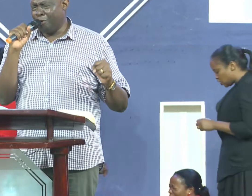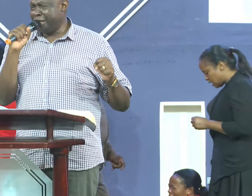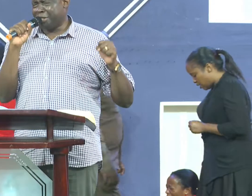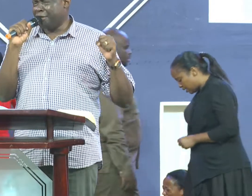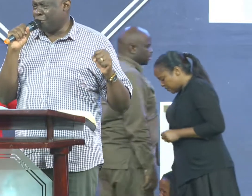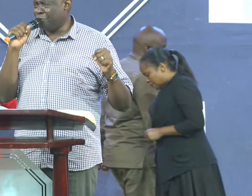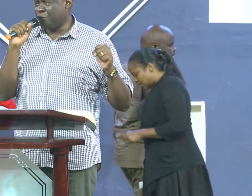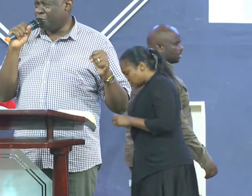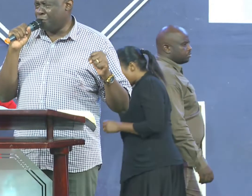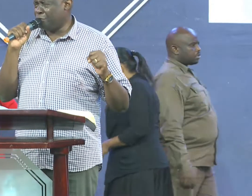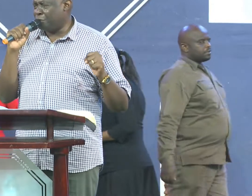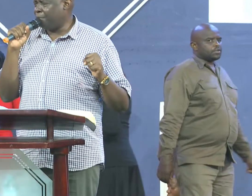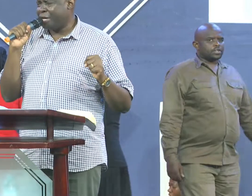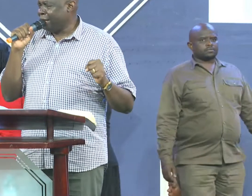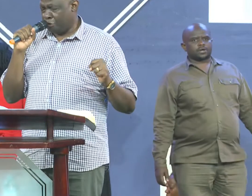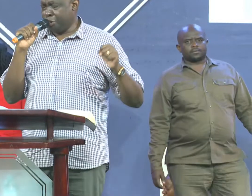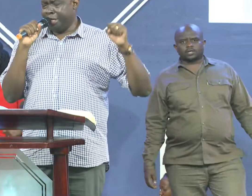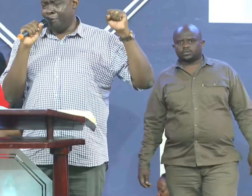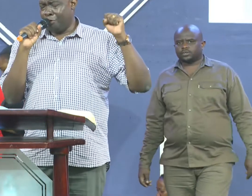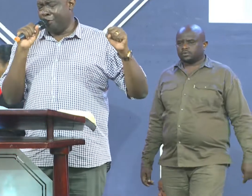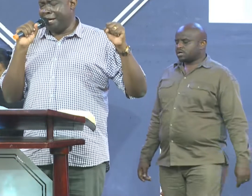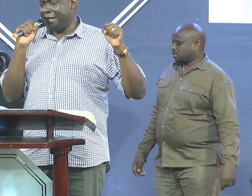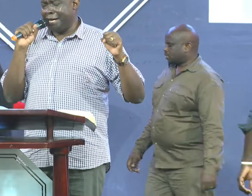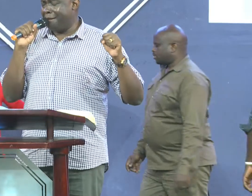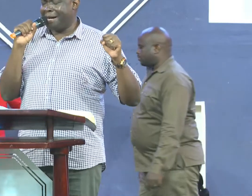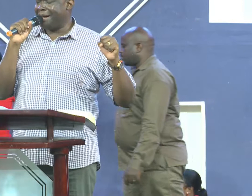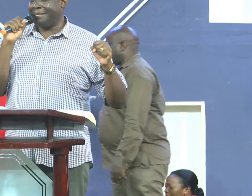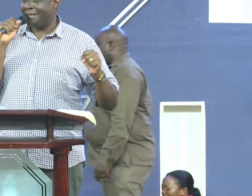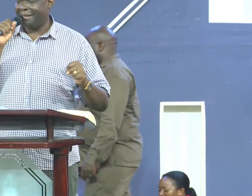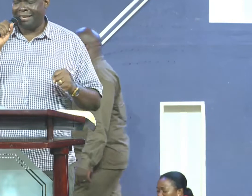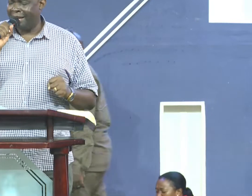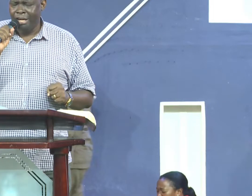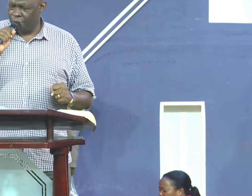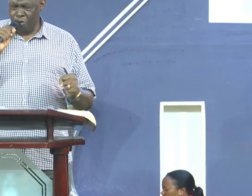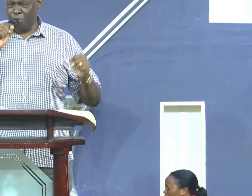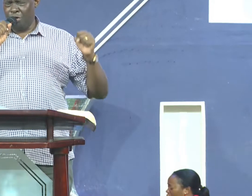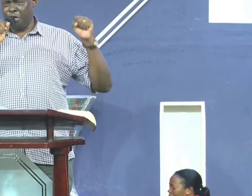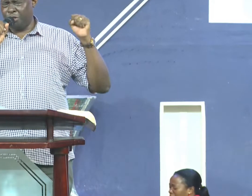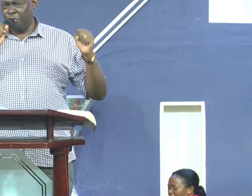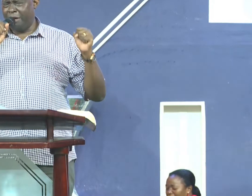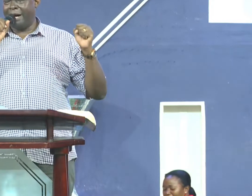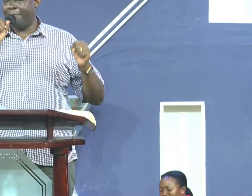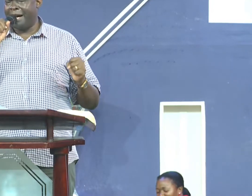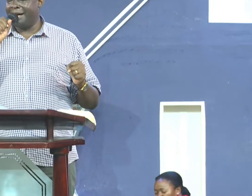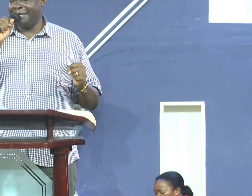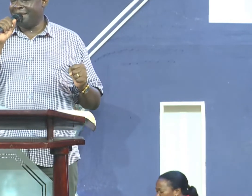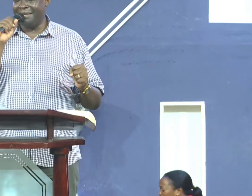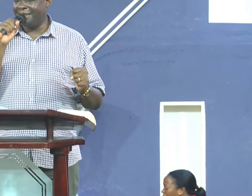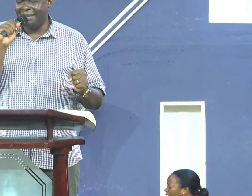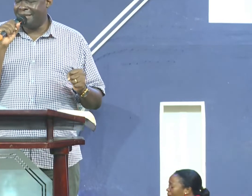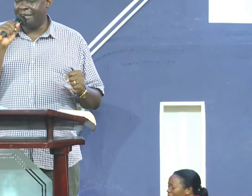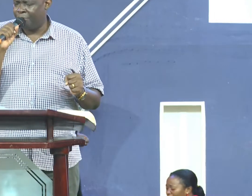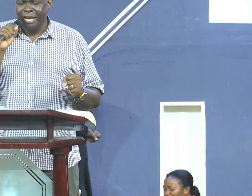ekikomyawo okwolesebwa okwo kudde mu kubeere n'amaanyi mu mwoyo tube b'amaanyi